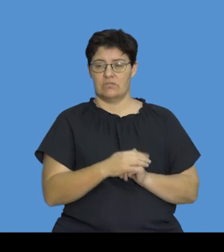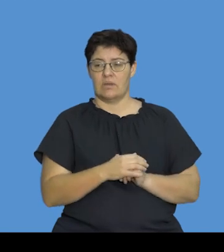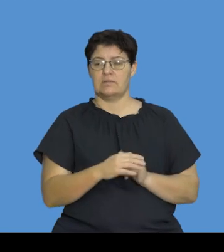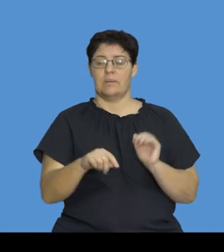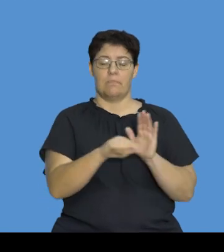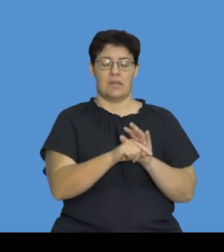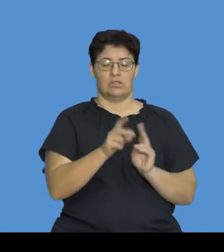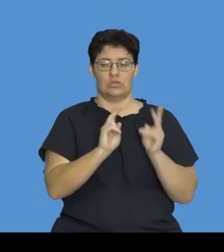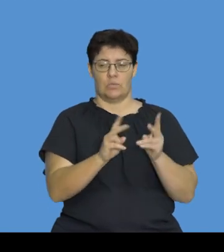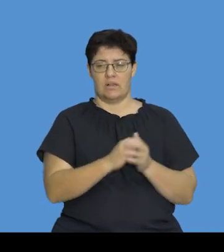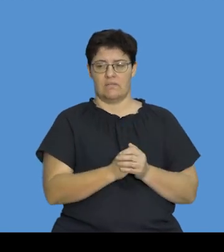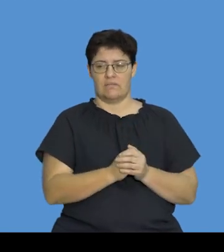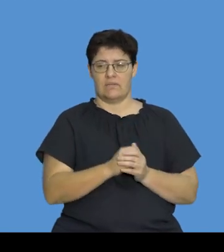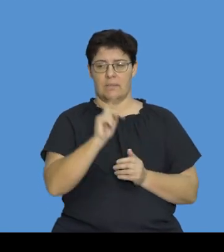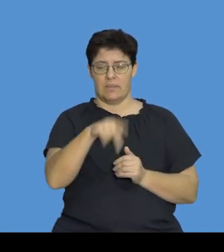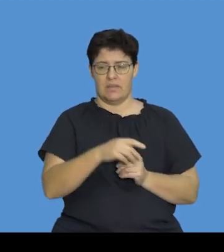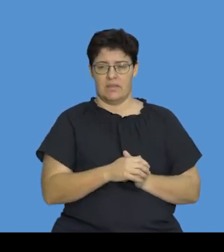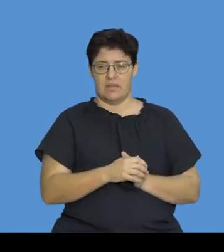minus 12p